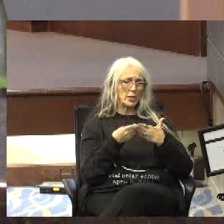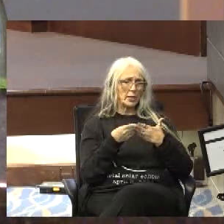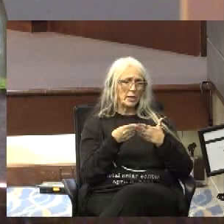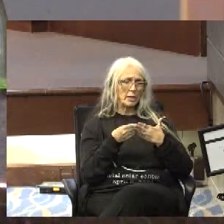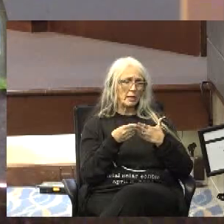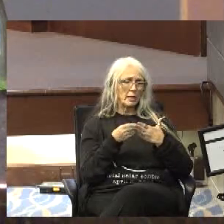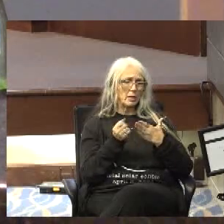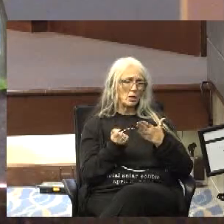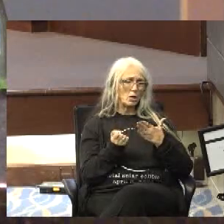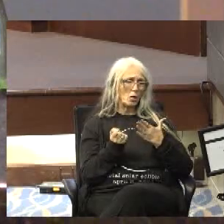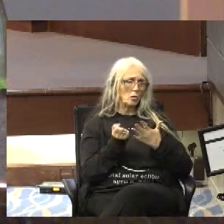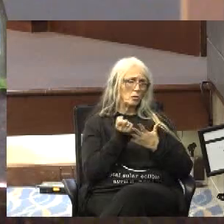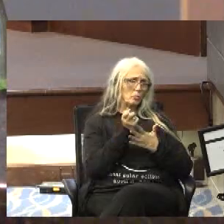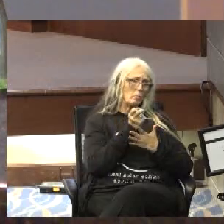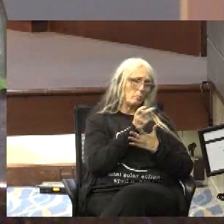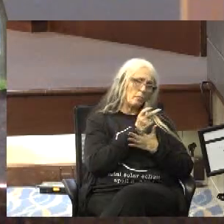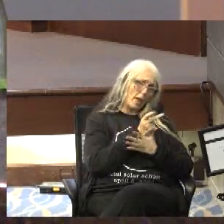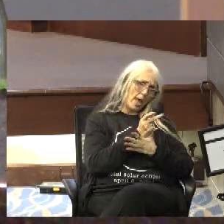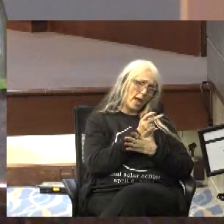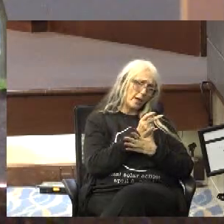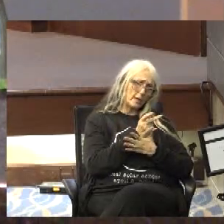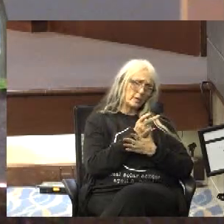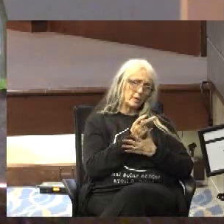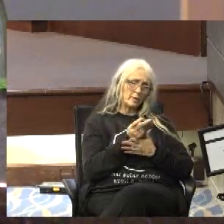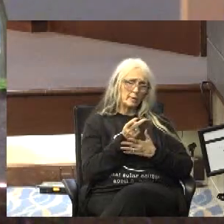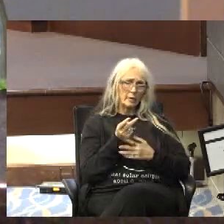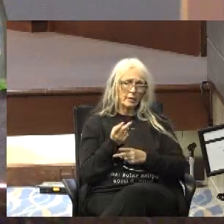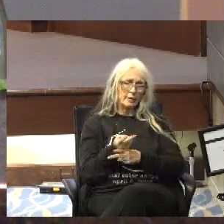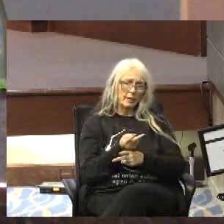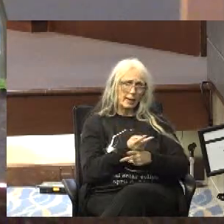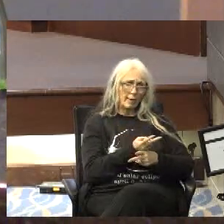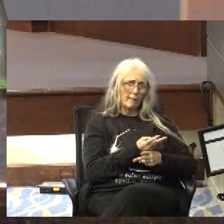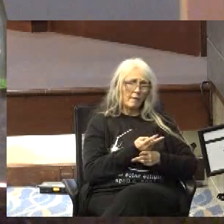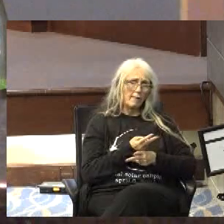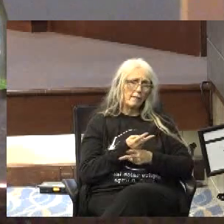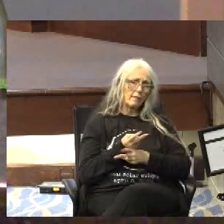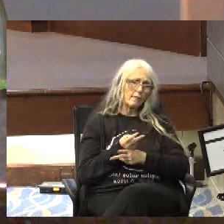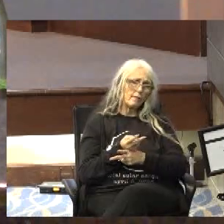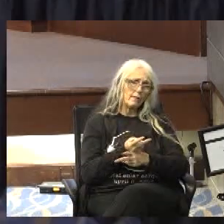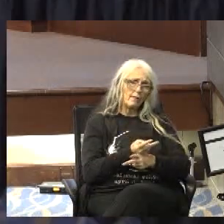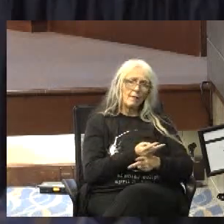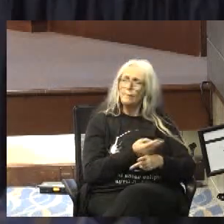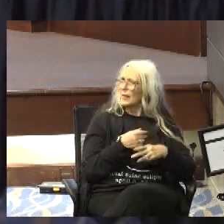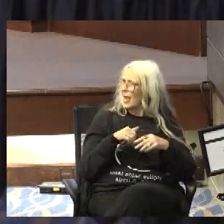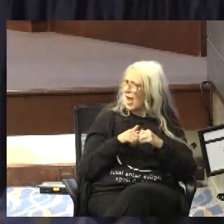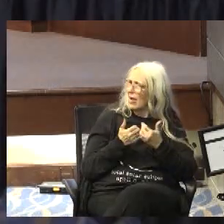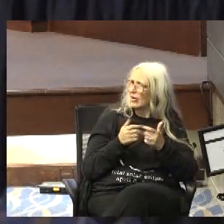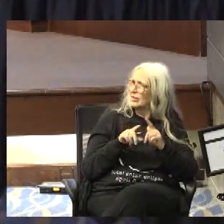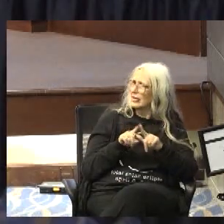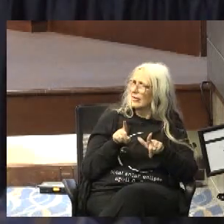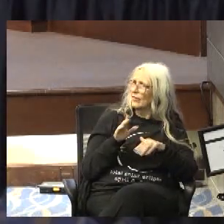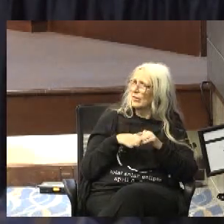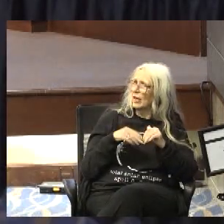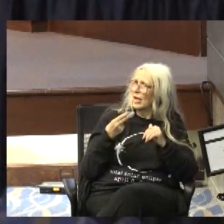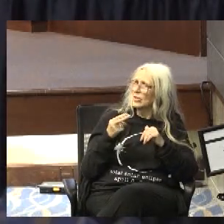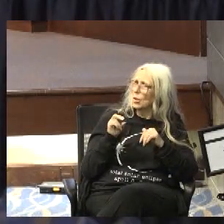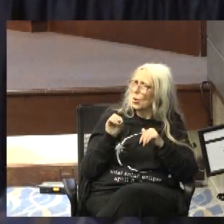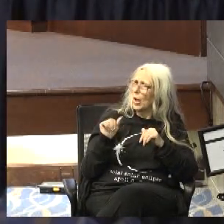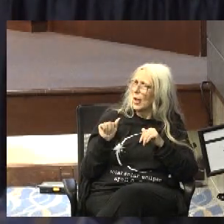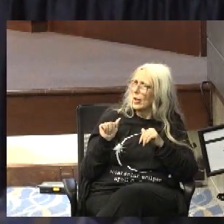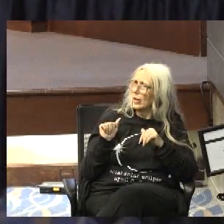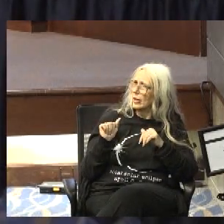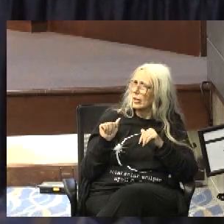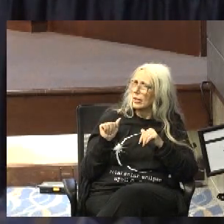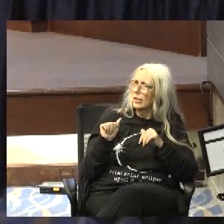to the upkeep of said infrastructure within the MMD. How is that different than a HOA? We're used to HOAs here.